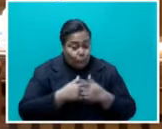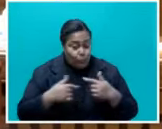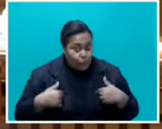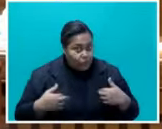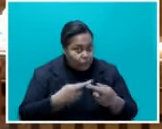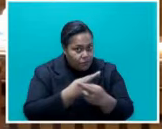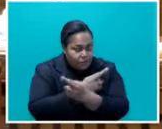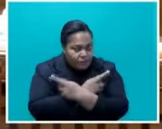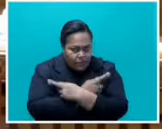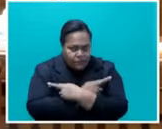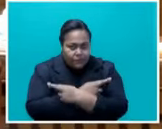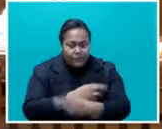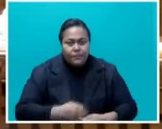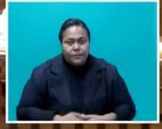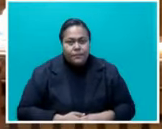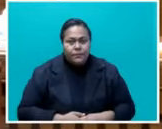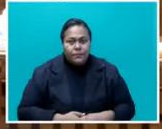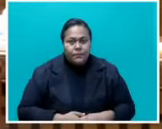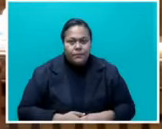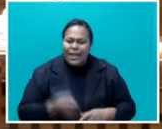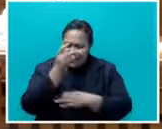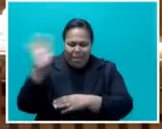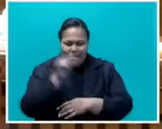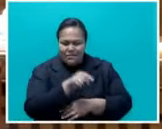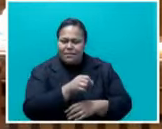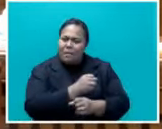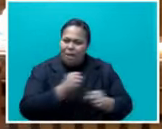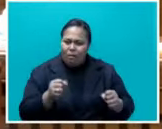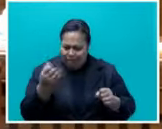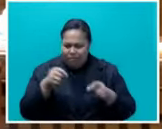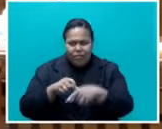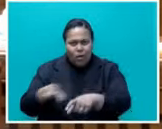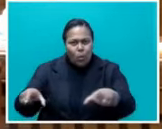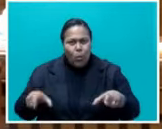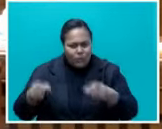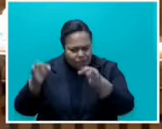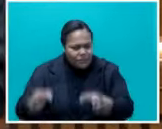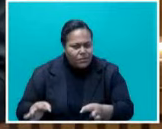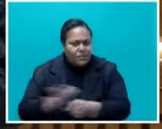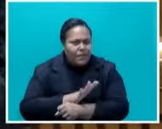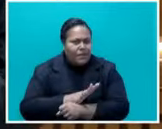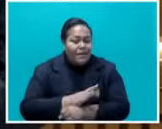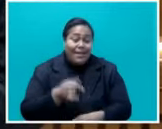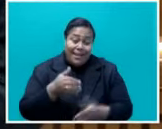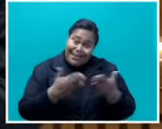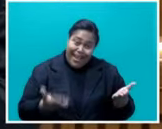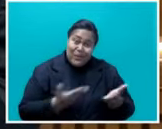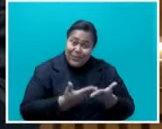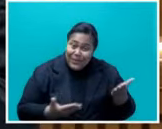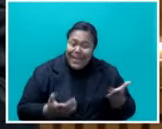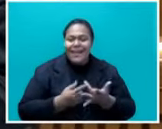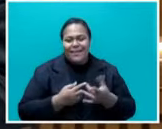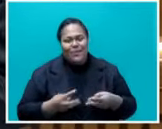respect the independence of the powers. We should respect the decision. This is another way of